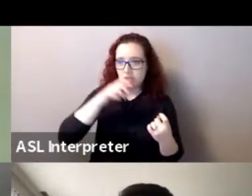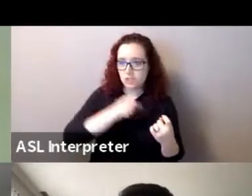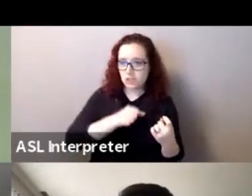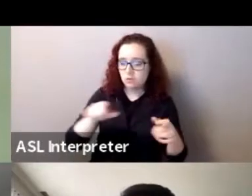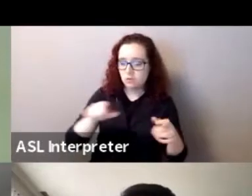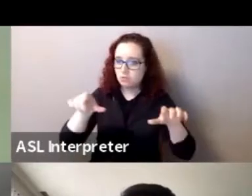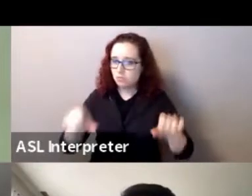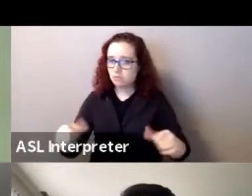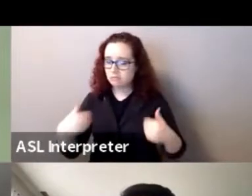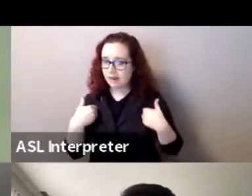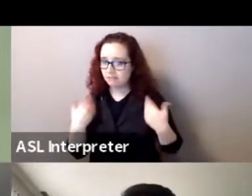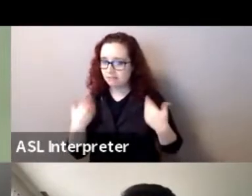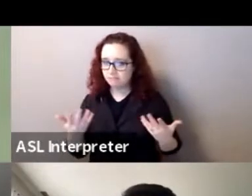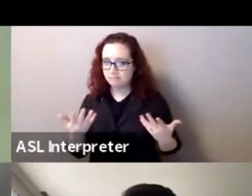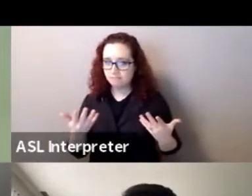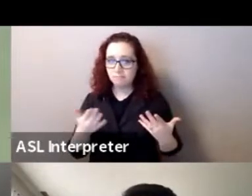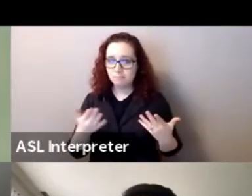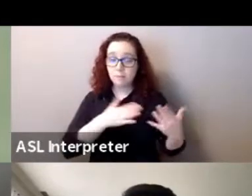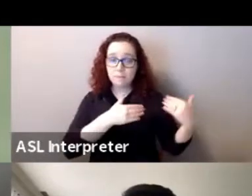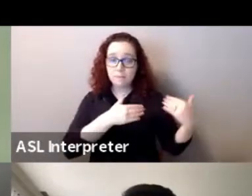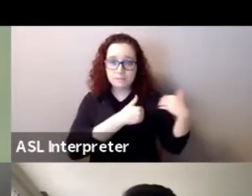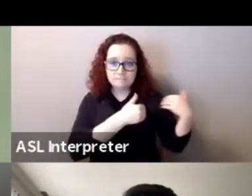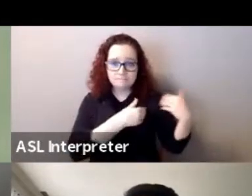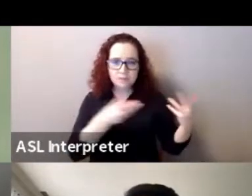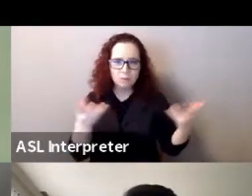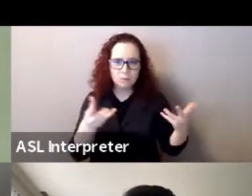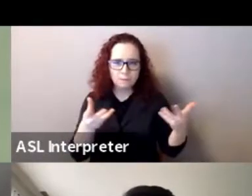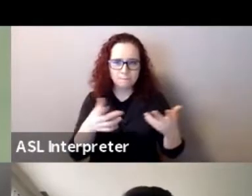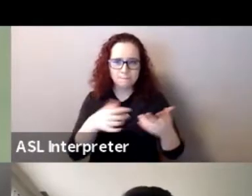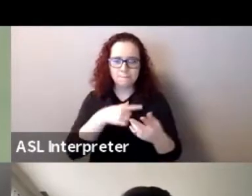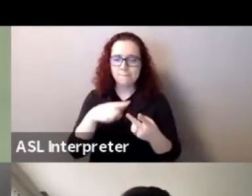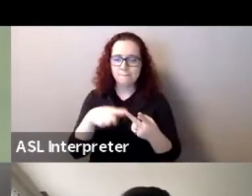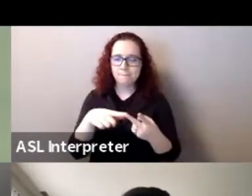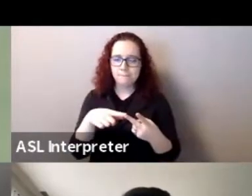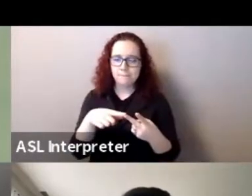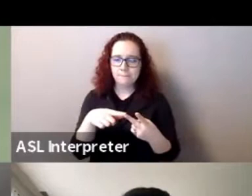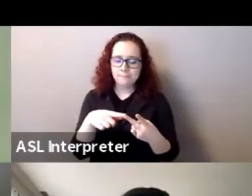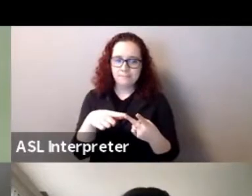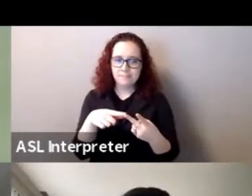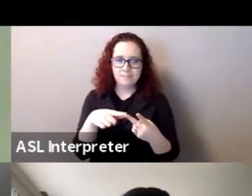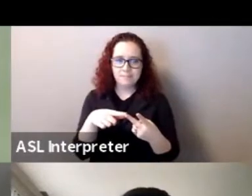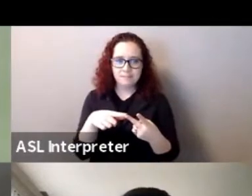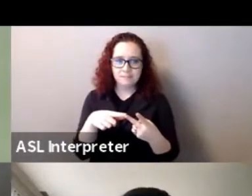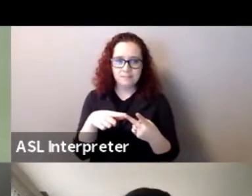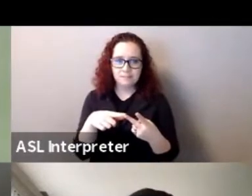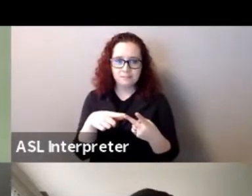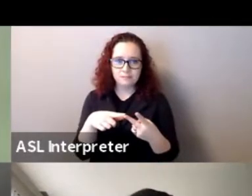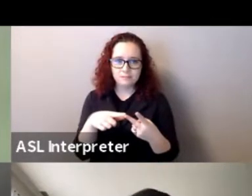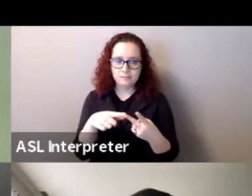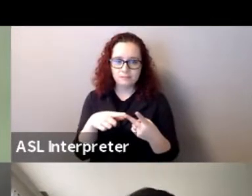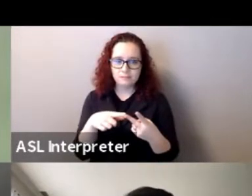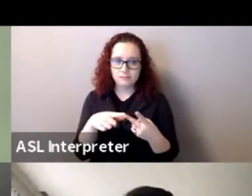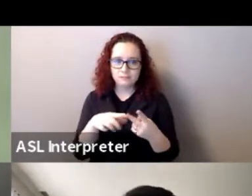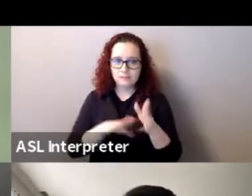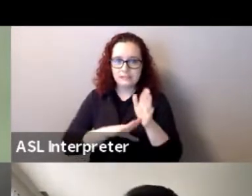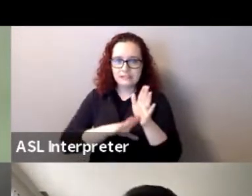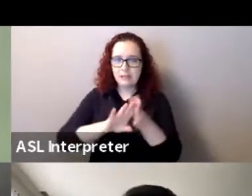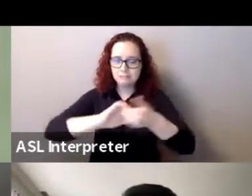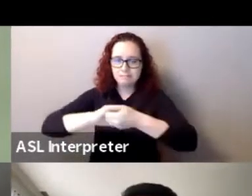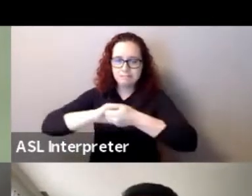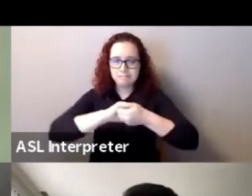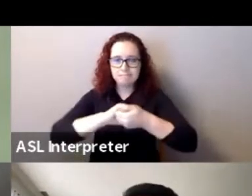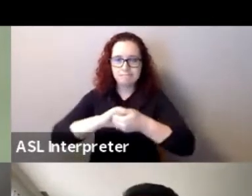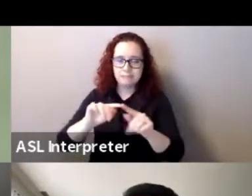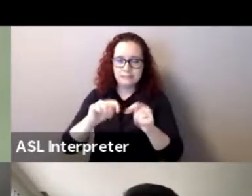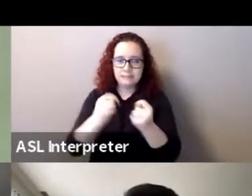new roles, such as what are my responsibilities as a SIG officer? How do I build a collaborative, cohesive team for